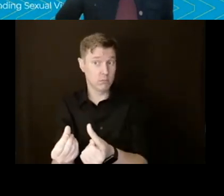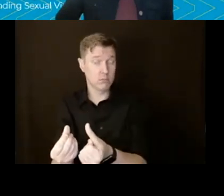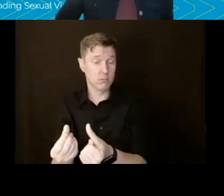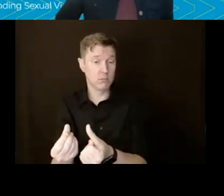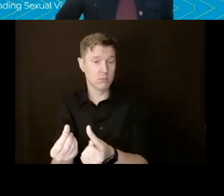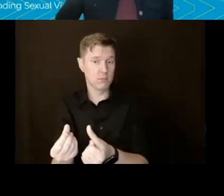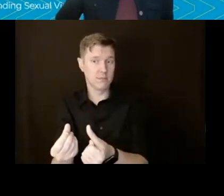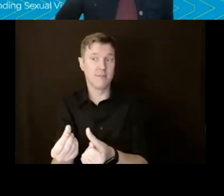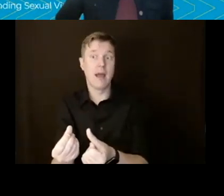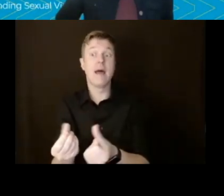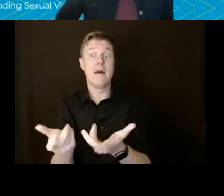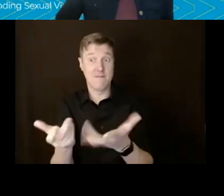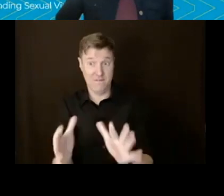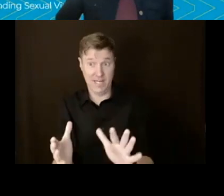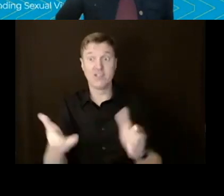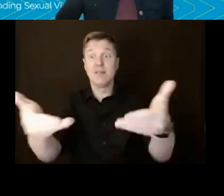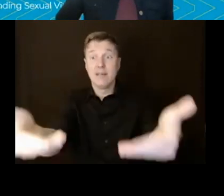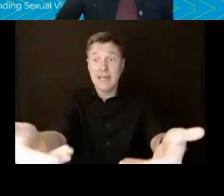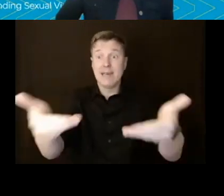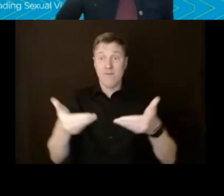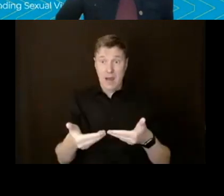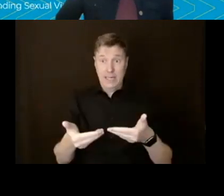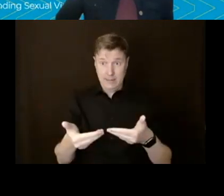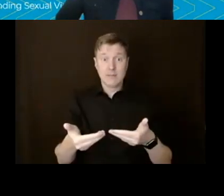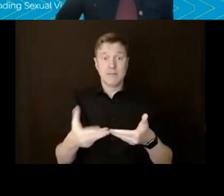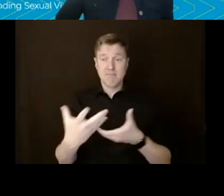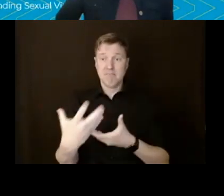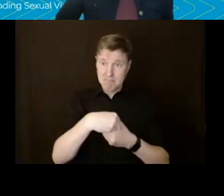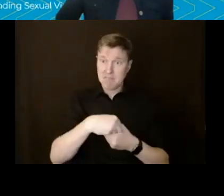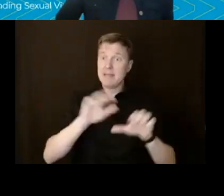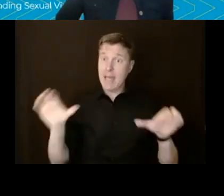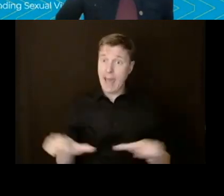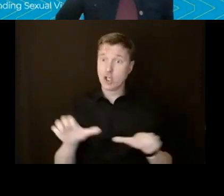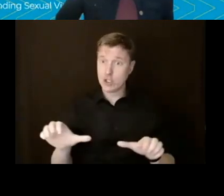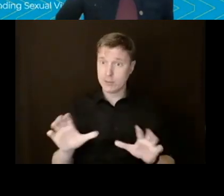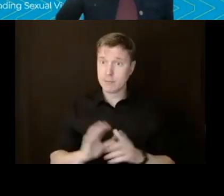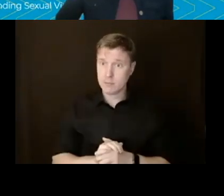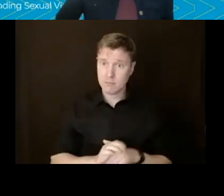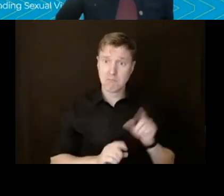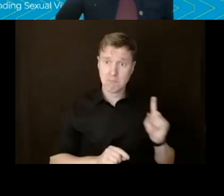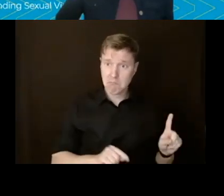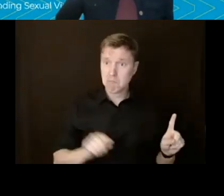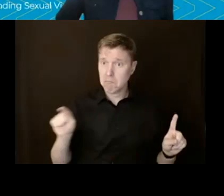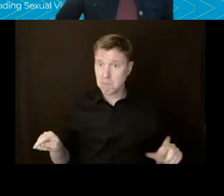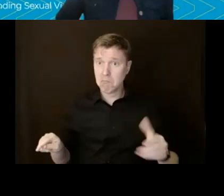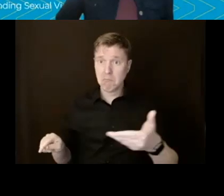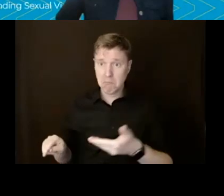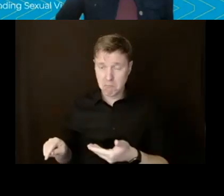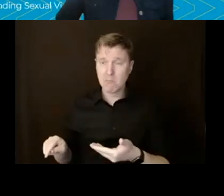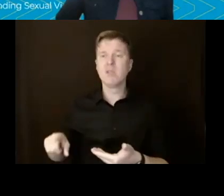invite that person or people into action. And you will probably notice